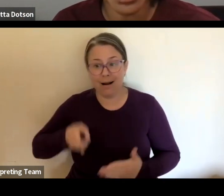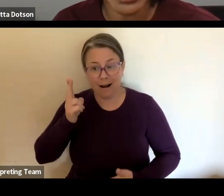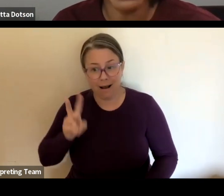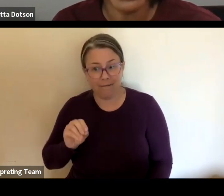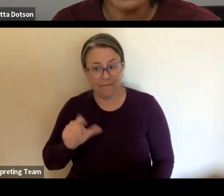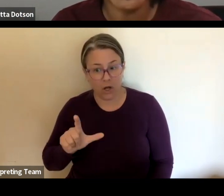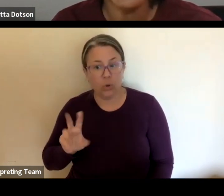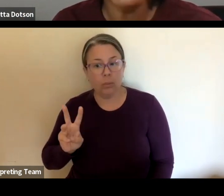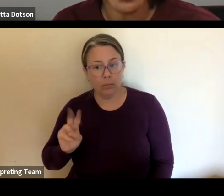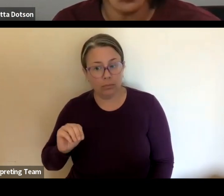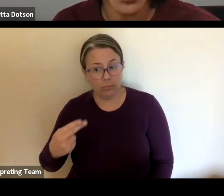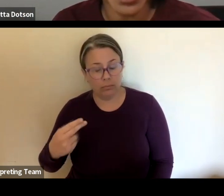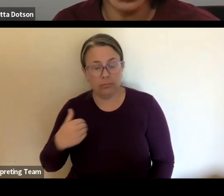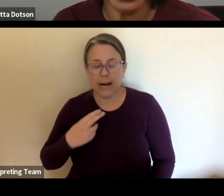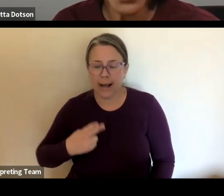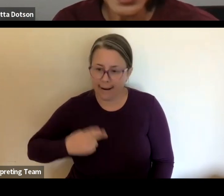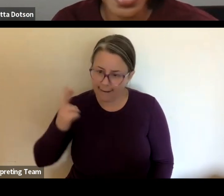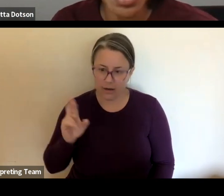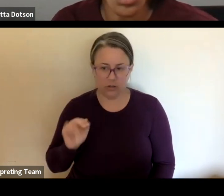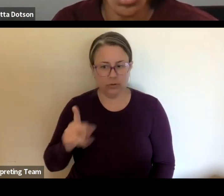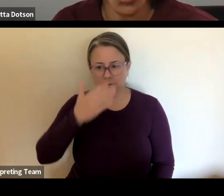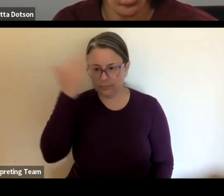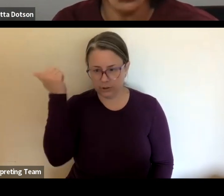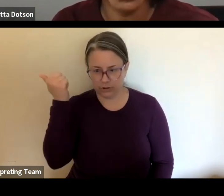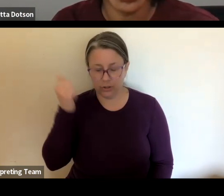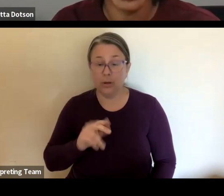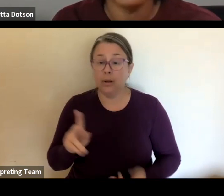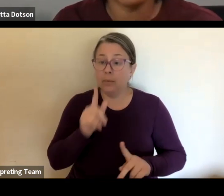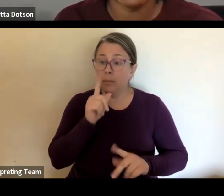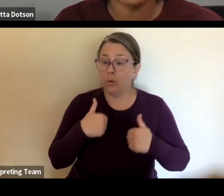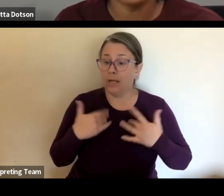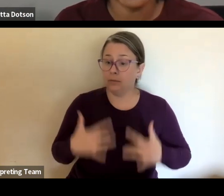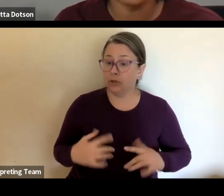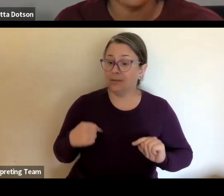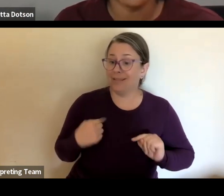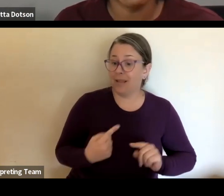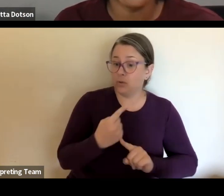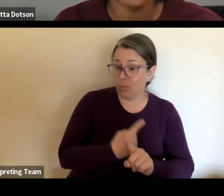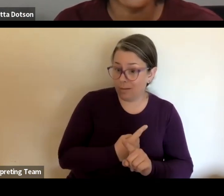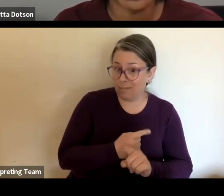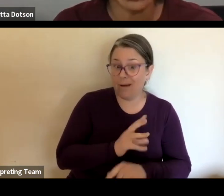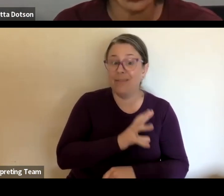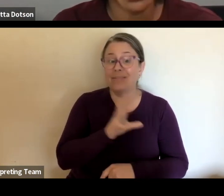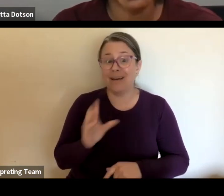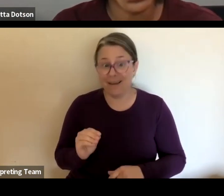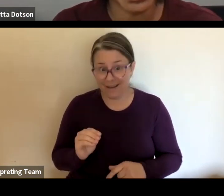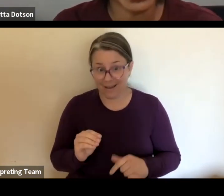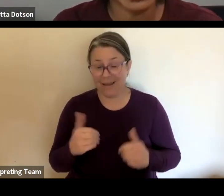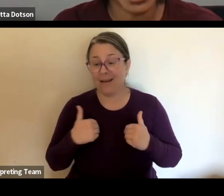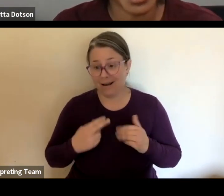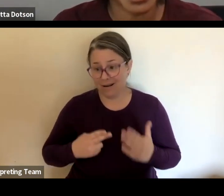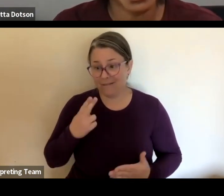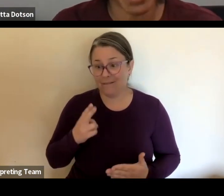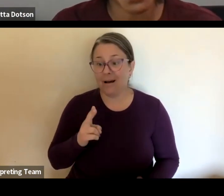plus high white matter hyperintensities, 25% had dementia as well. For people who had depression